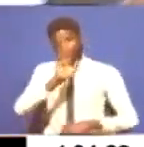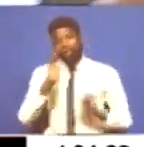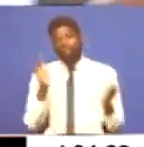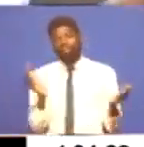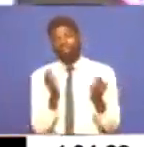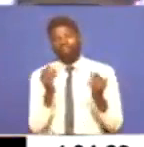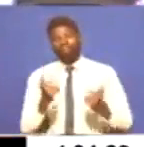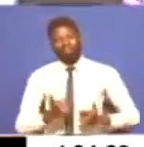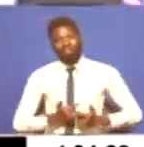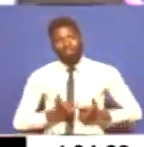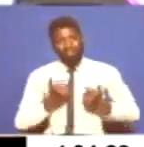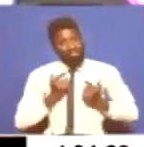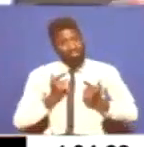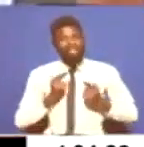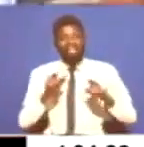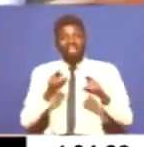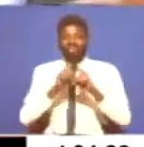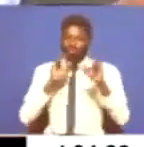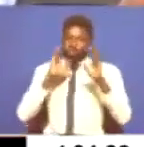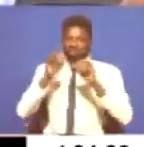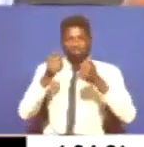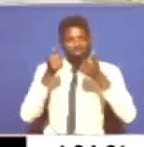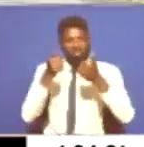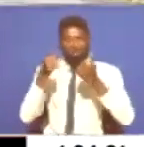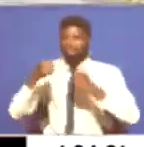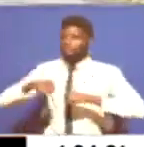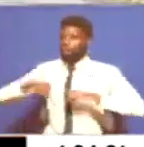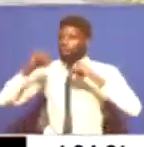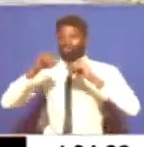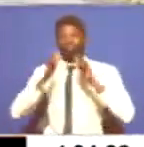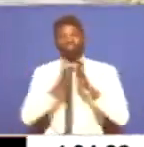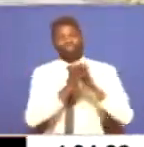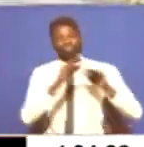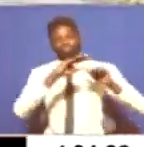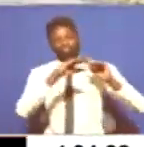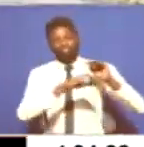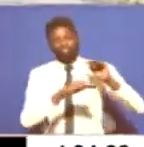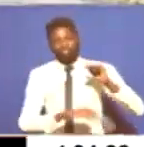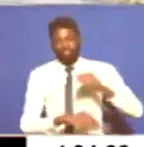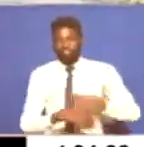ensure proper communication between police bosses and their juniors.